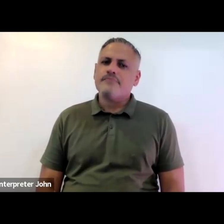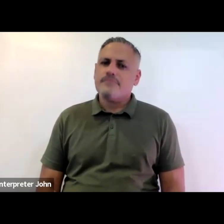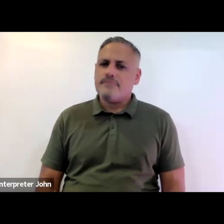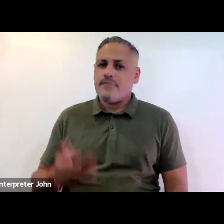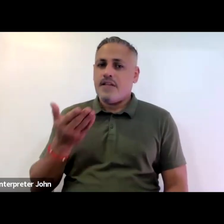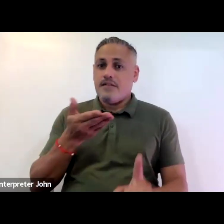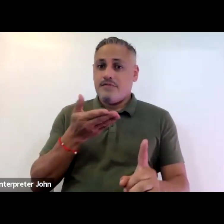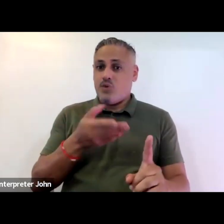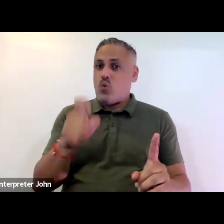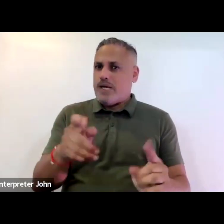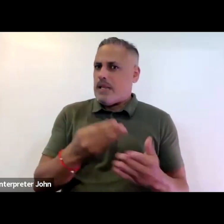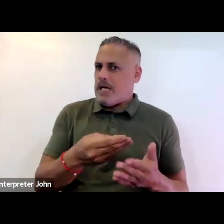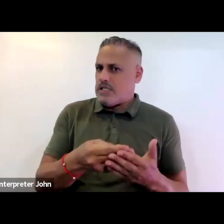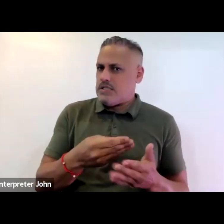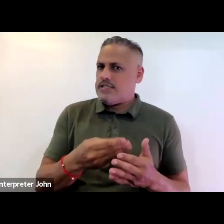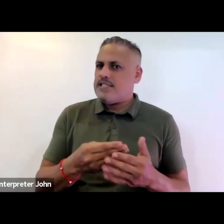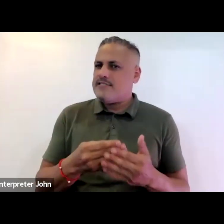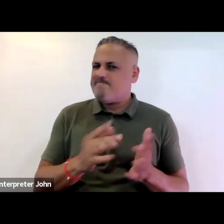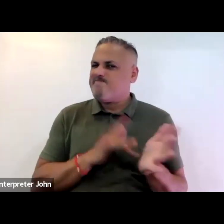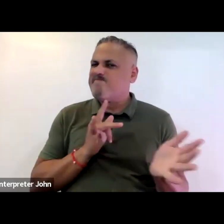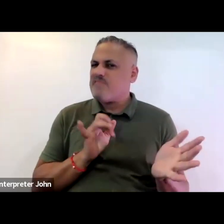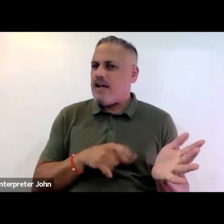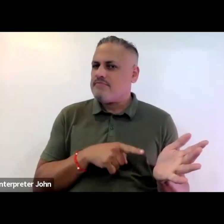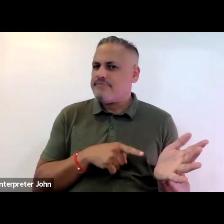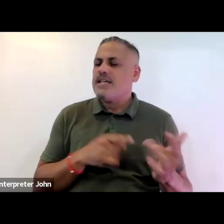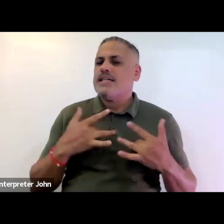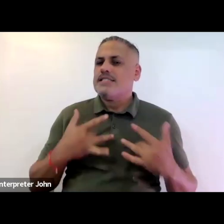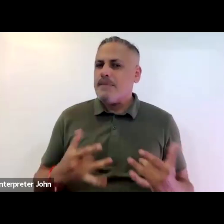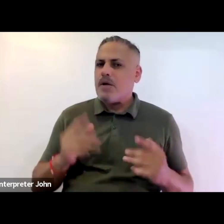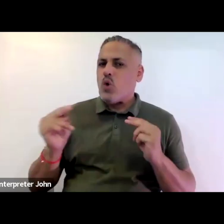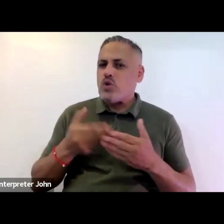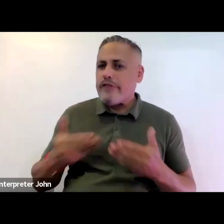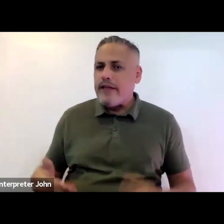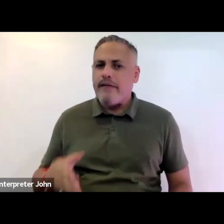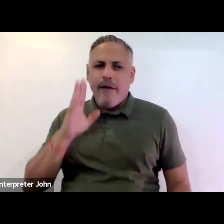you may need the money. That is a typical negotiating thing. Like, "Oh,